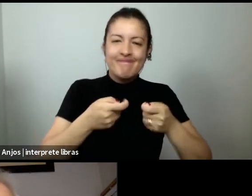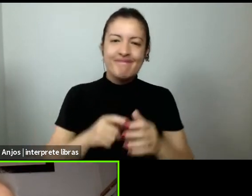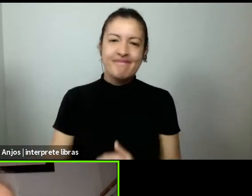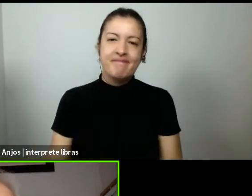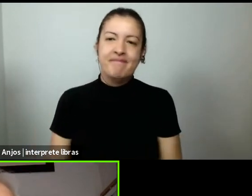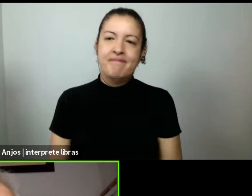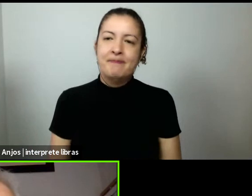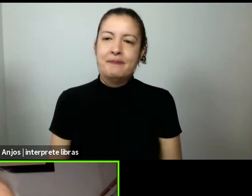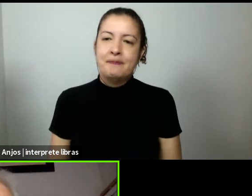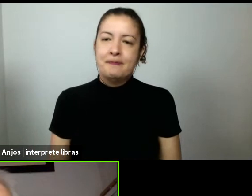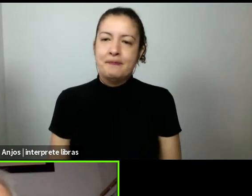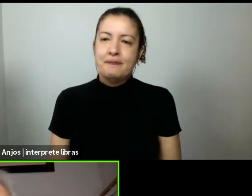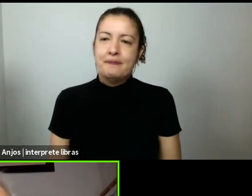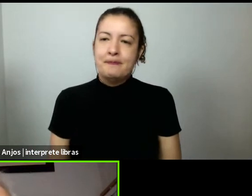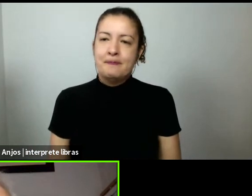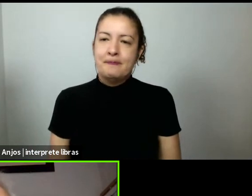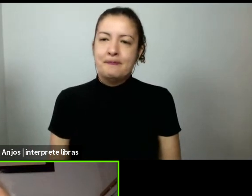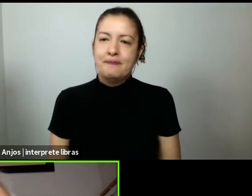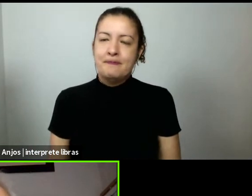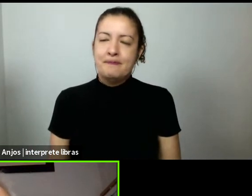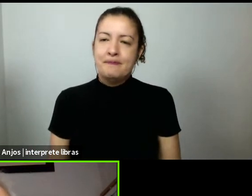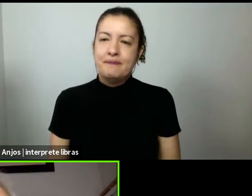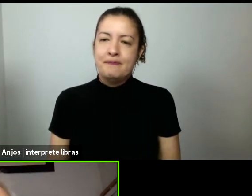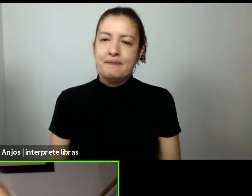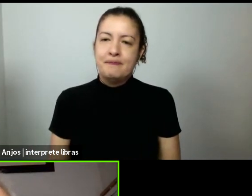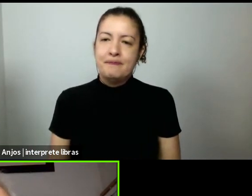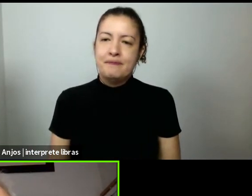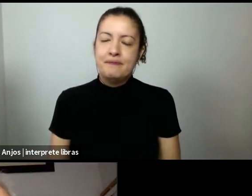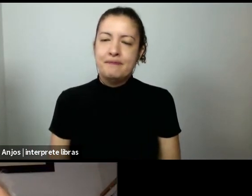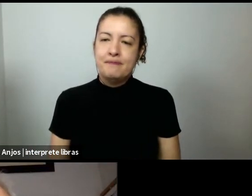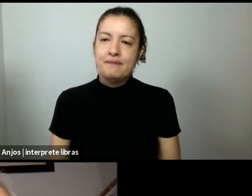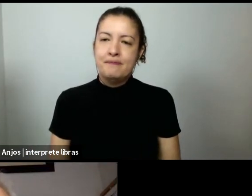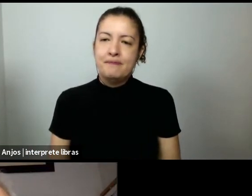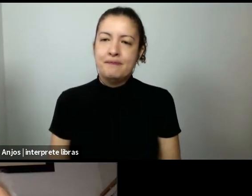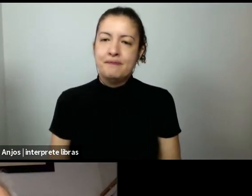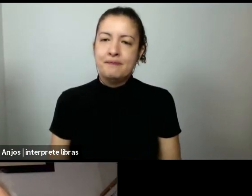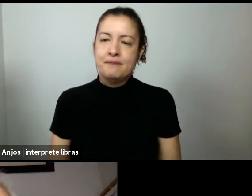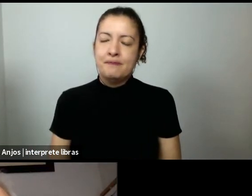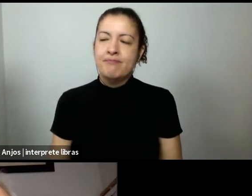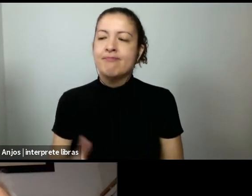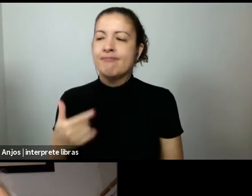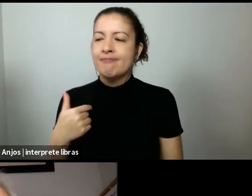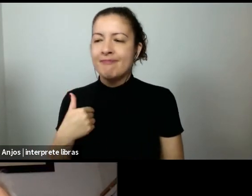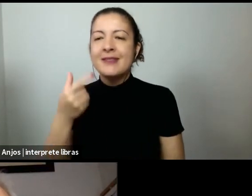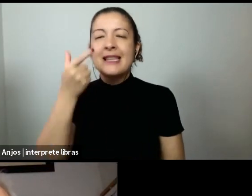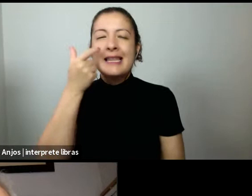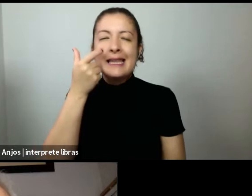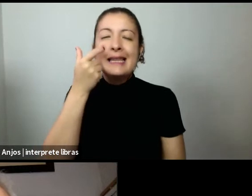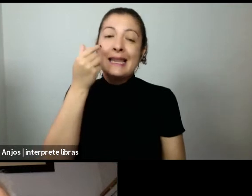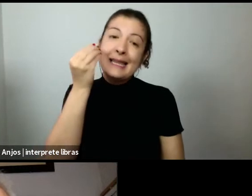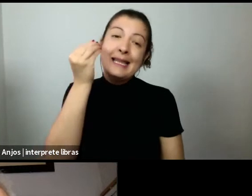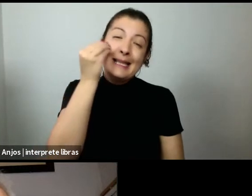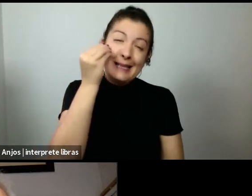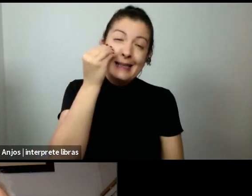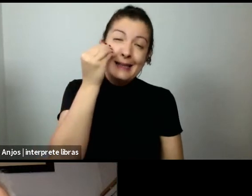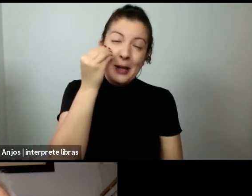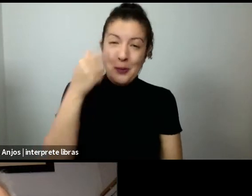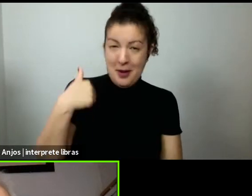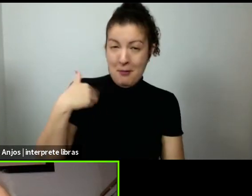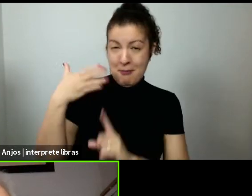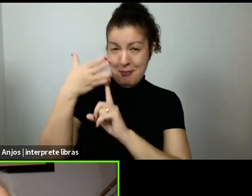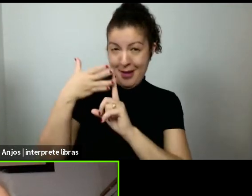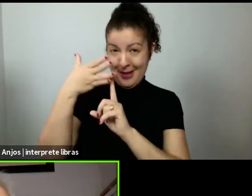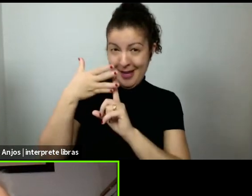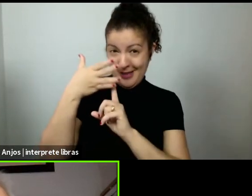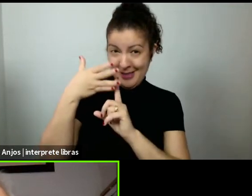Well, I was trying to get at some of those issues toward the end of my presentation, and you know,